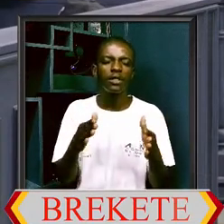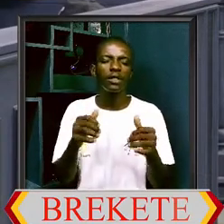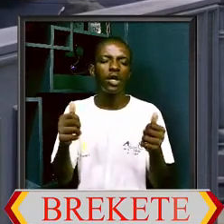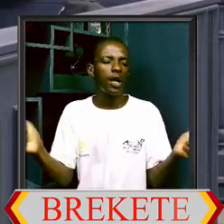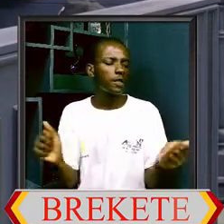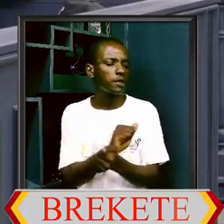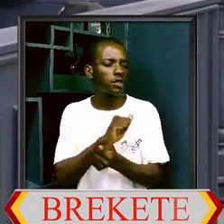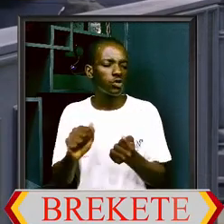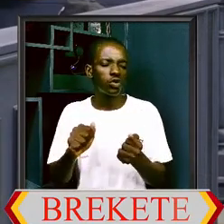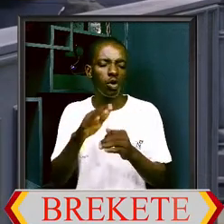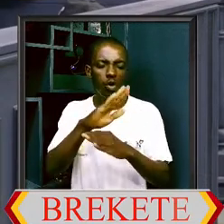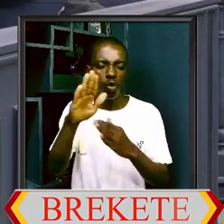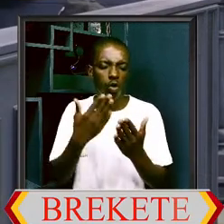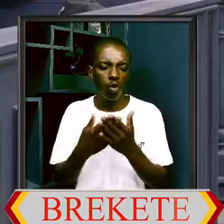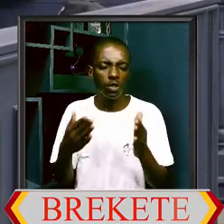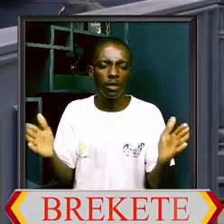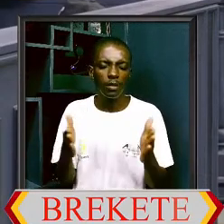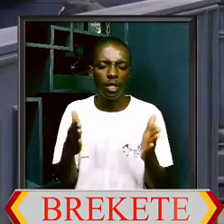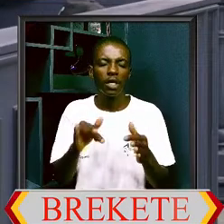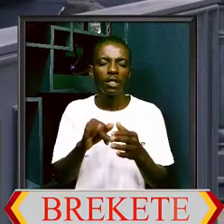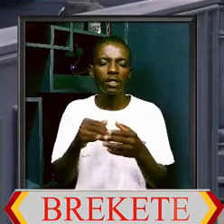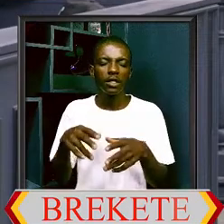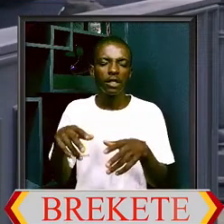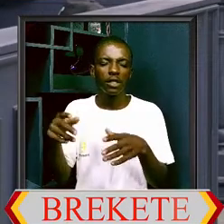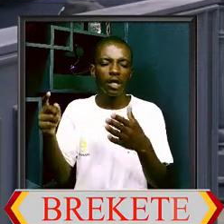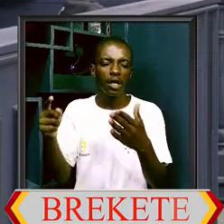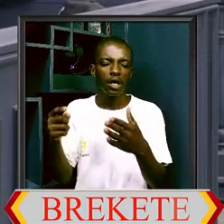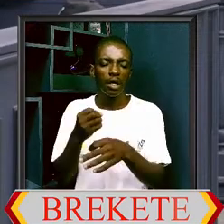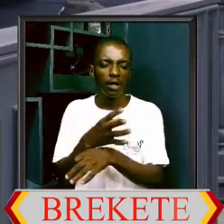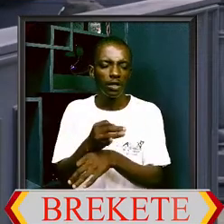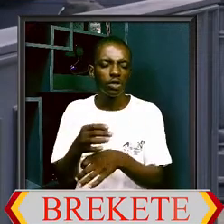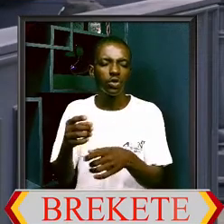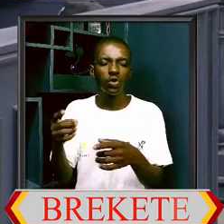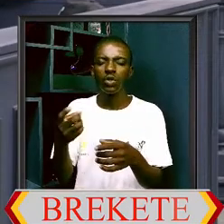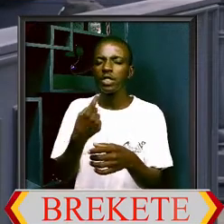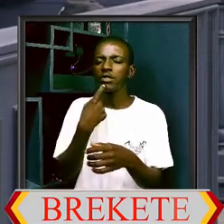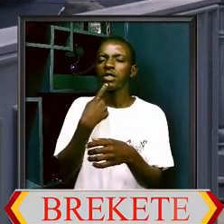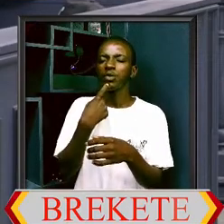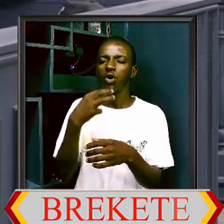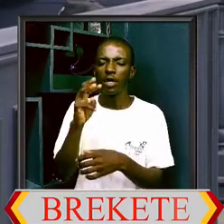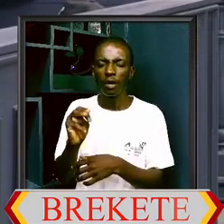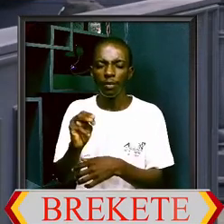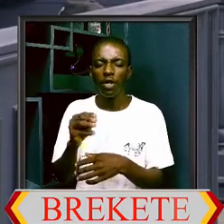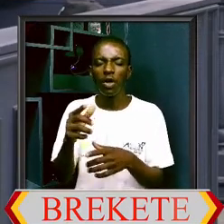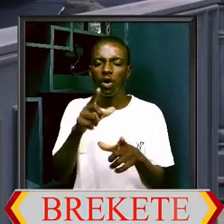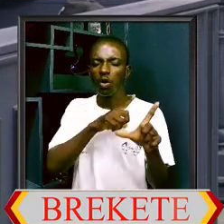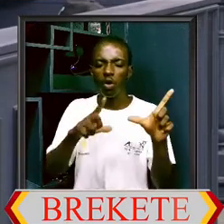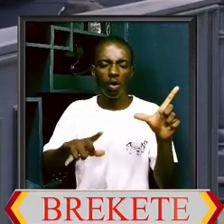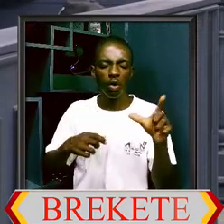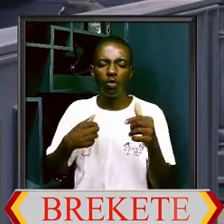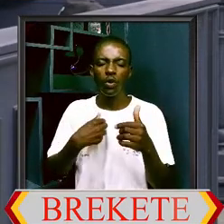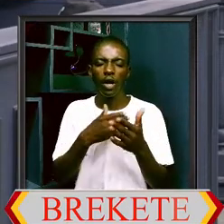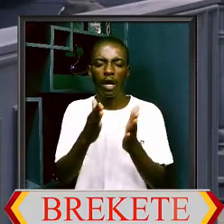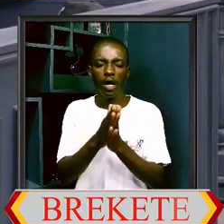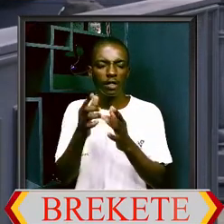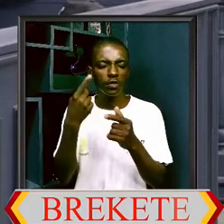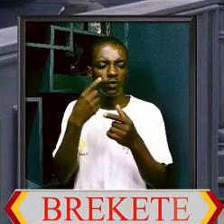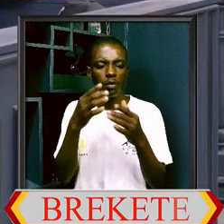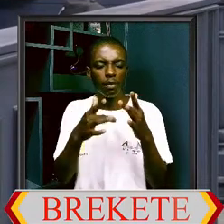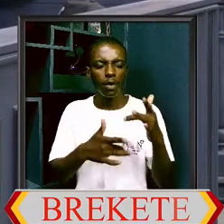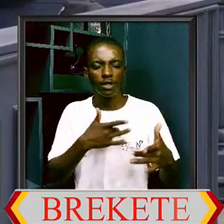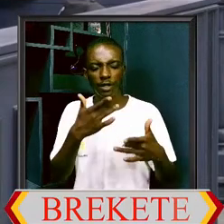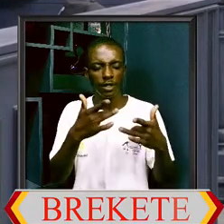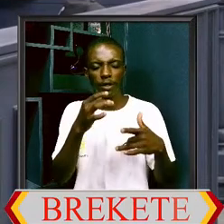scatter them amen as they are taking their counsel you disappoint them amen Lord we ask oh lord for